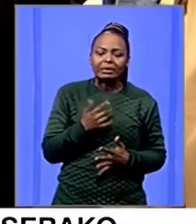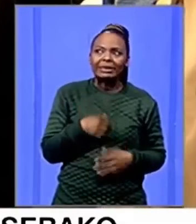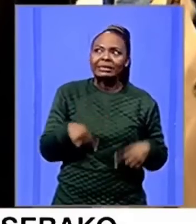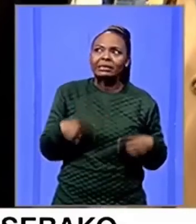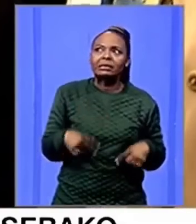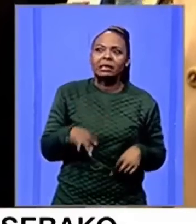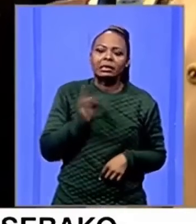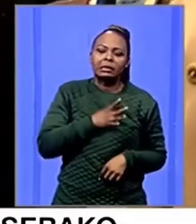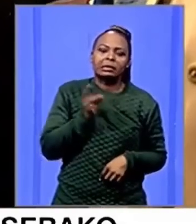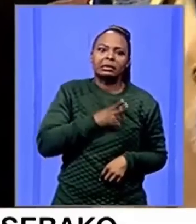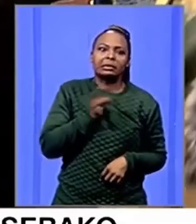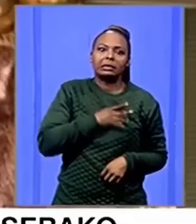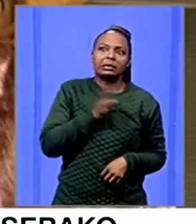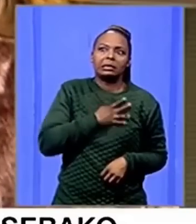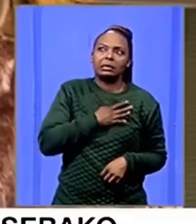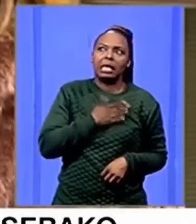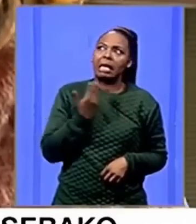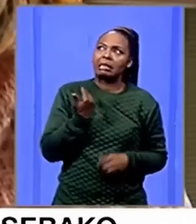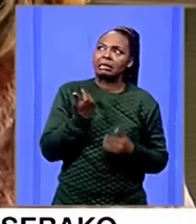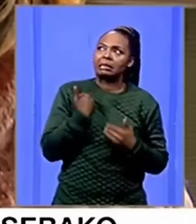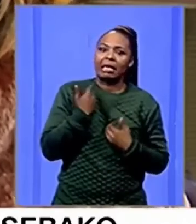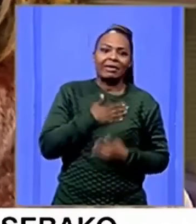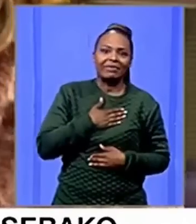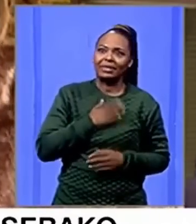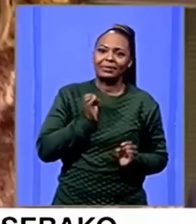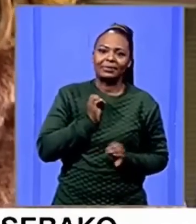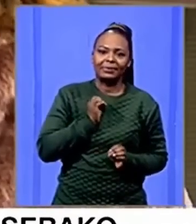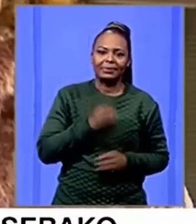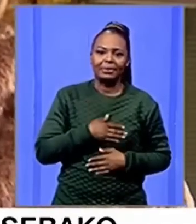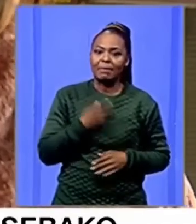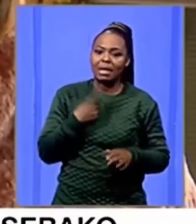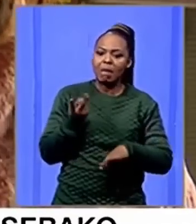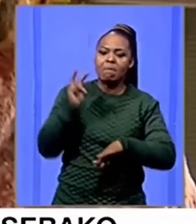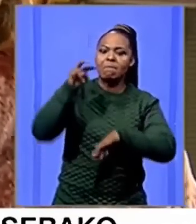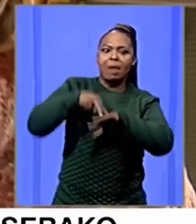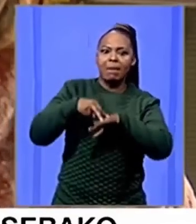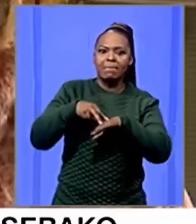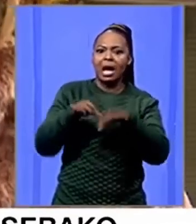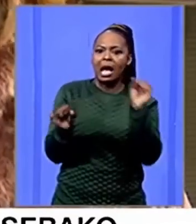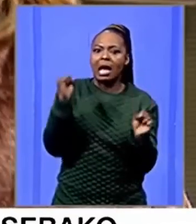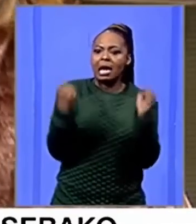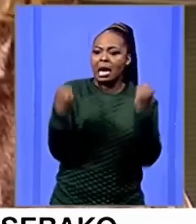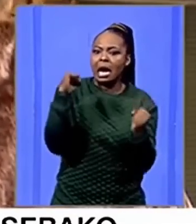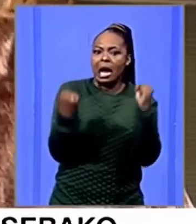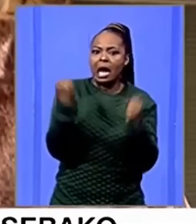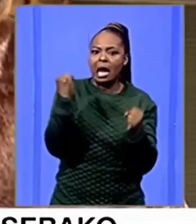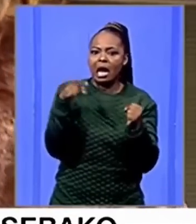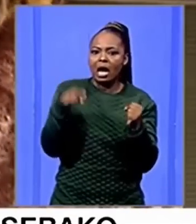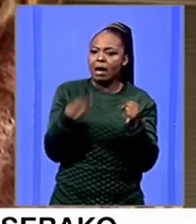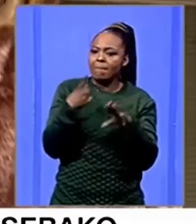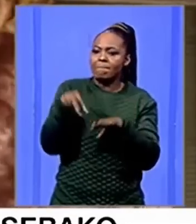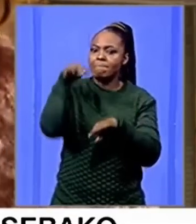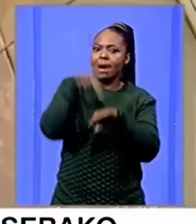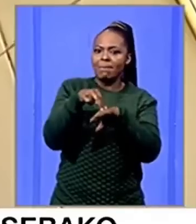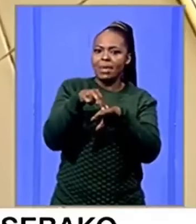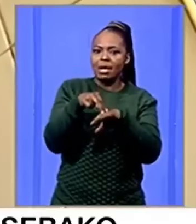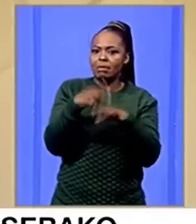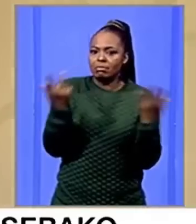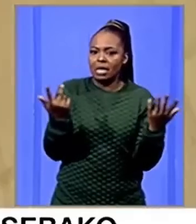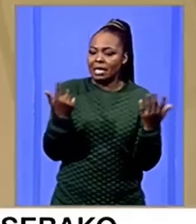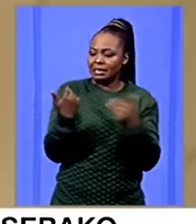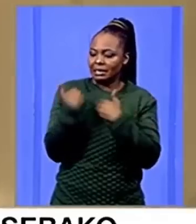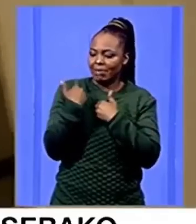like I don't feel safe. Another taxi fell on top of my car. Thank God I'm not inside the car. That is the only way I was safe. I